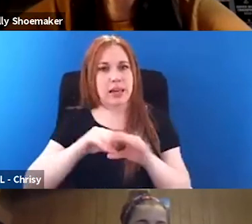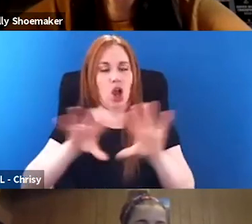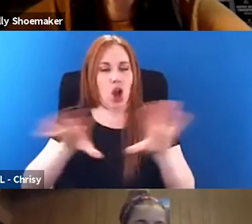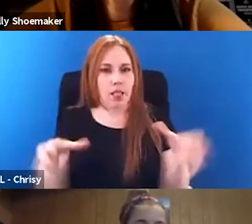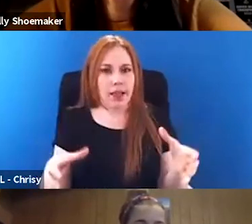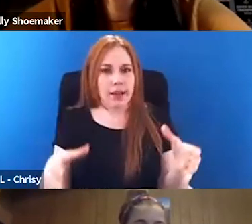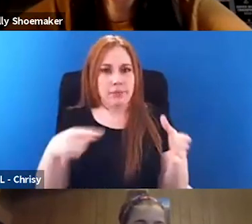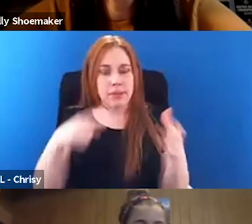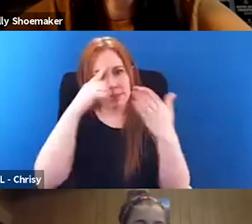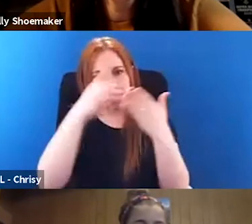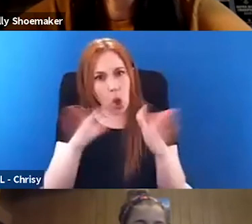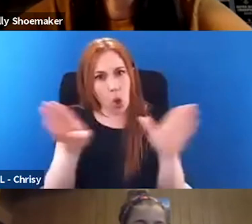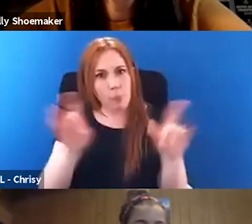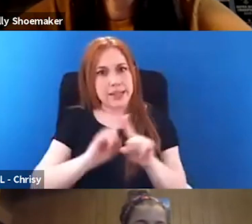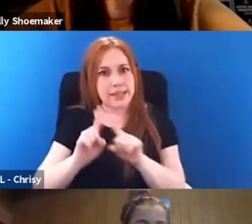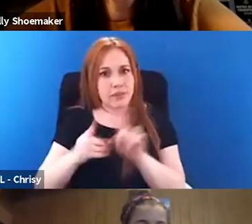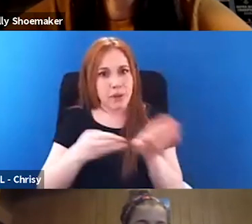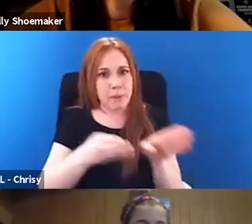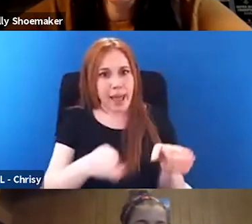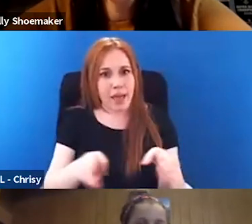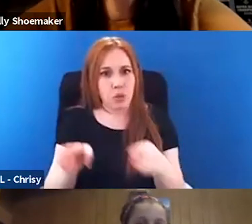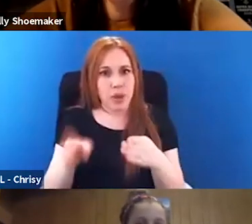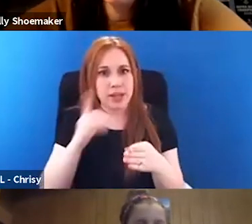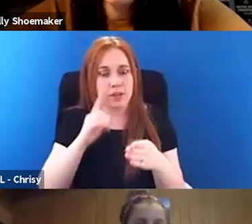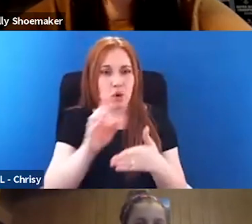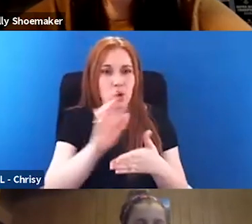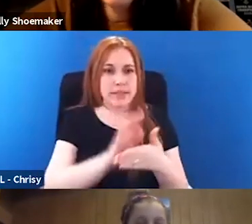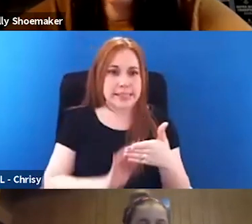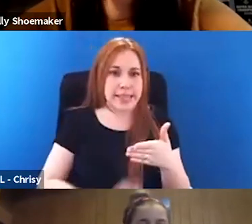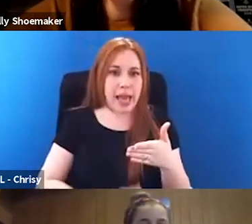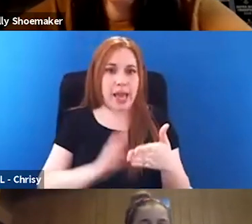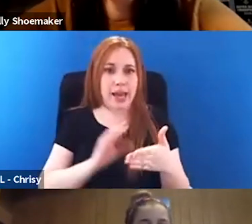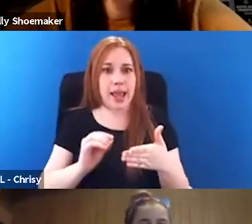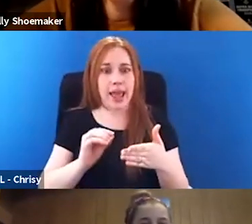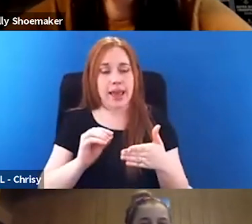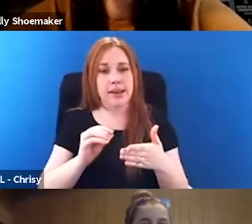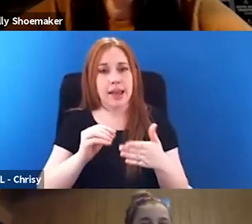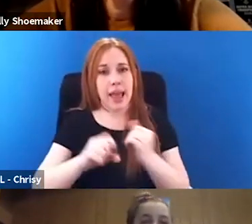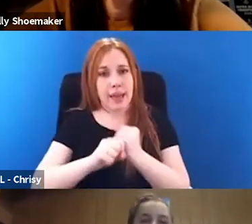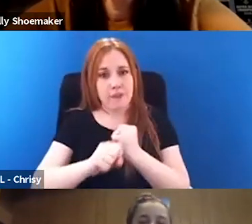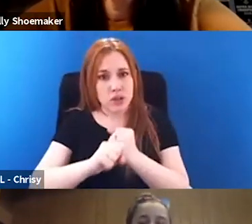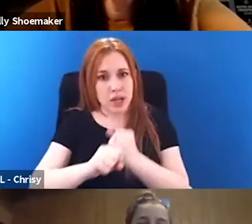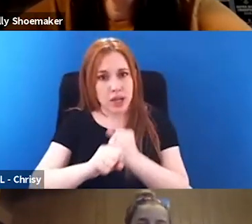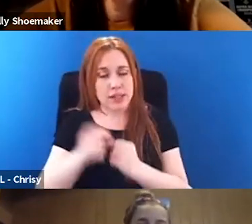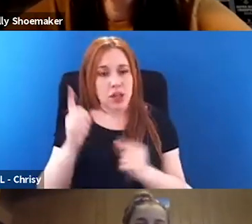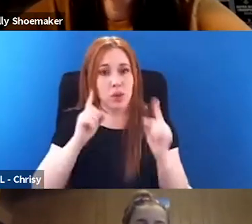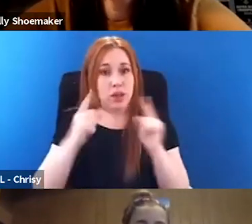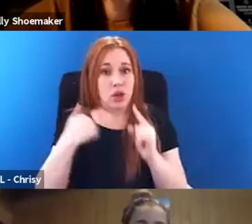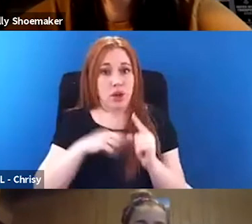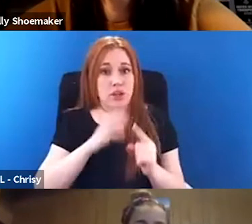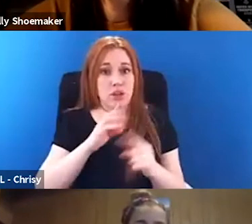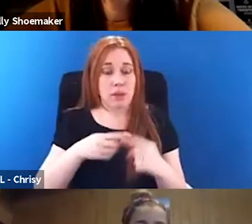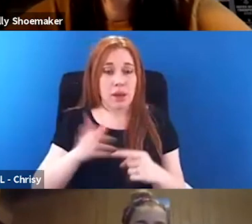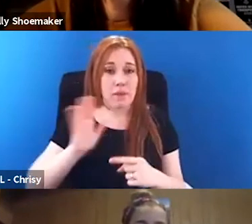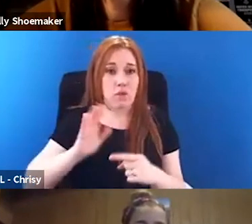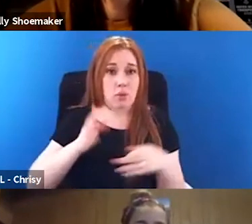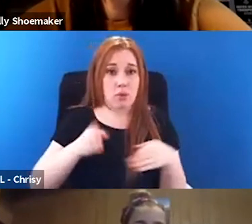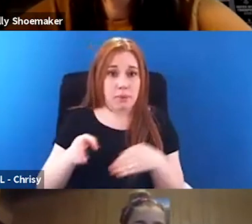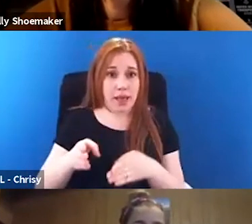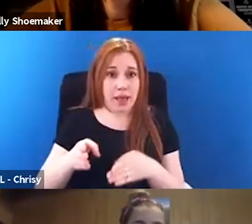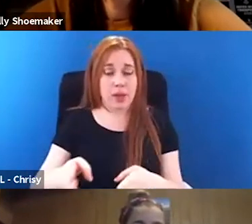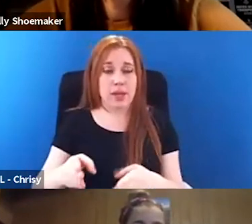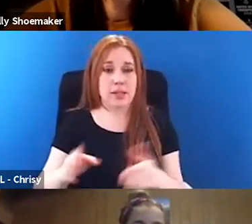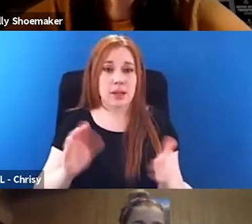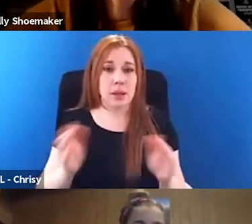open to different pathways into design and advertising. And so we will hear us talk about formal pathways as relates to traditional